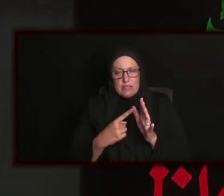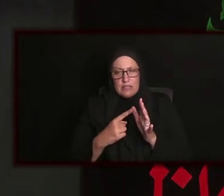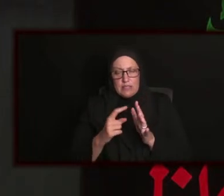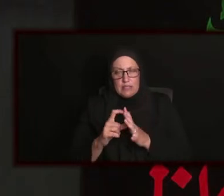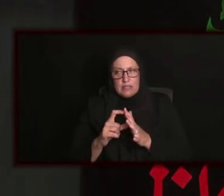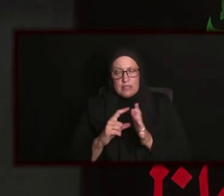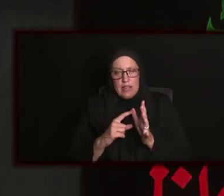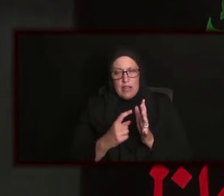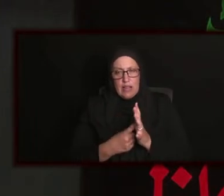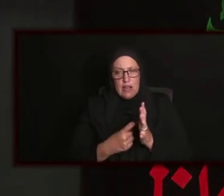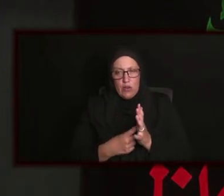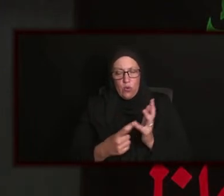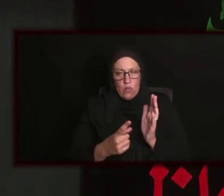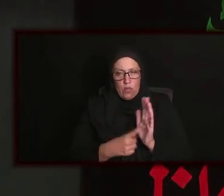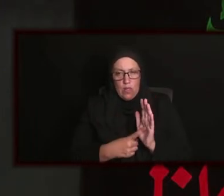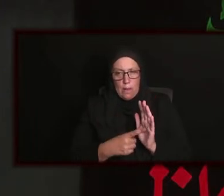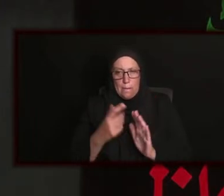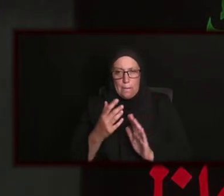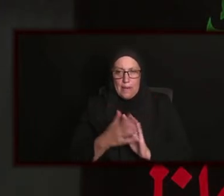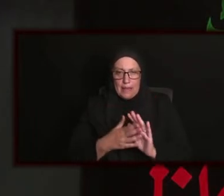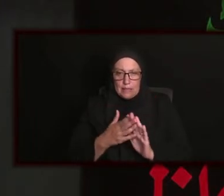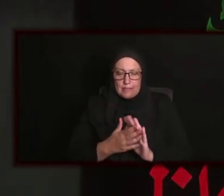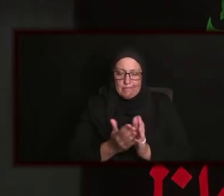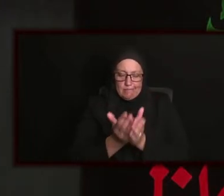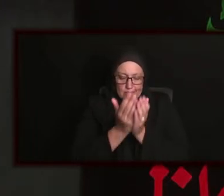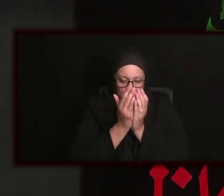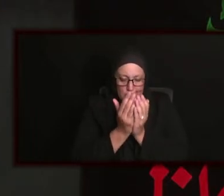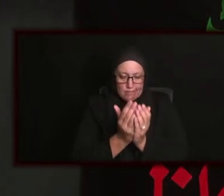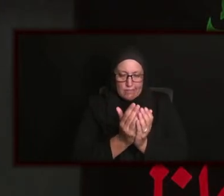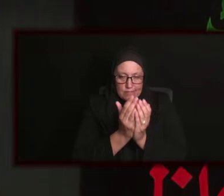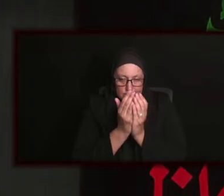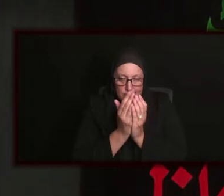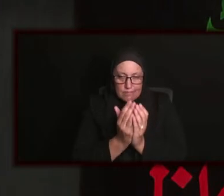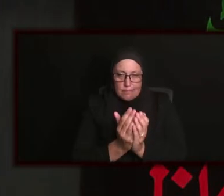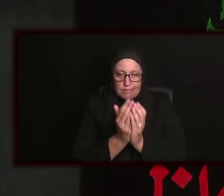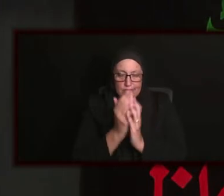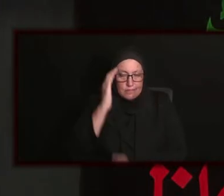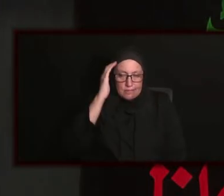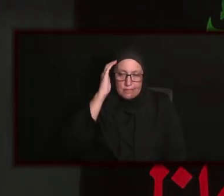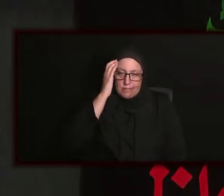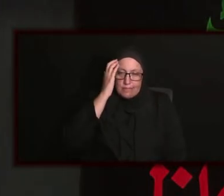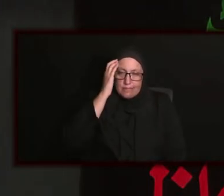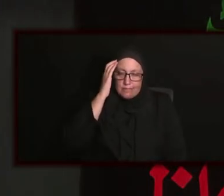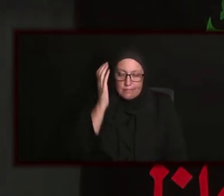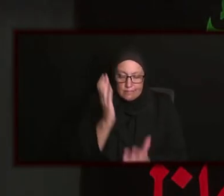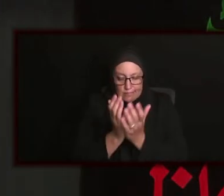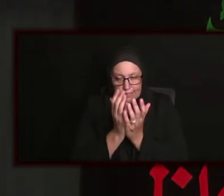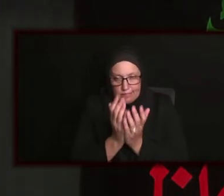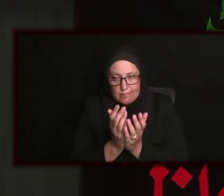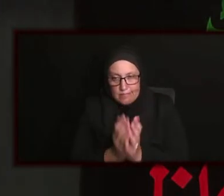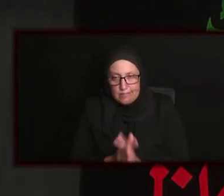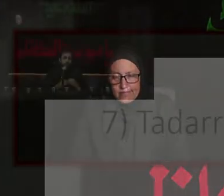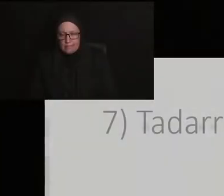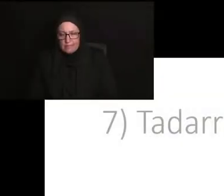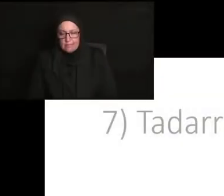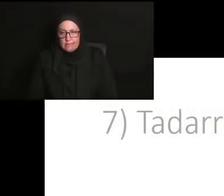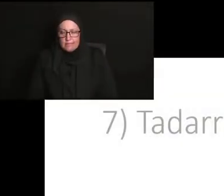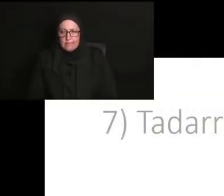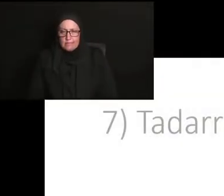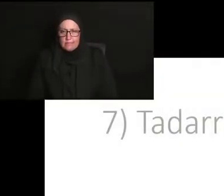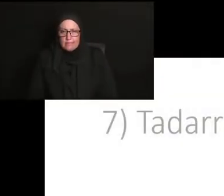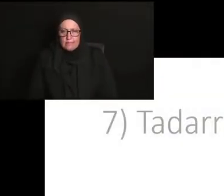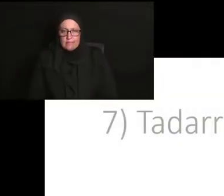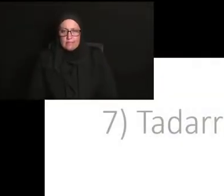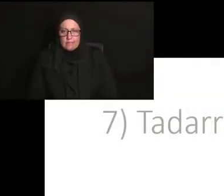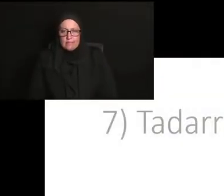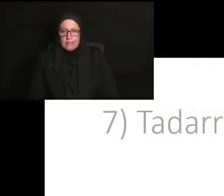earnest supplication. Earnest supplication. This tadarru' is coming from the word, it's coming from the